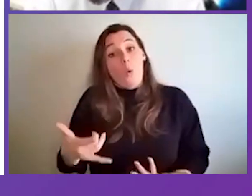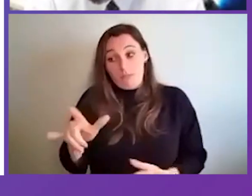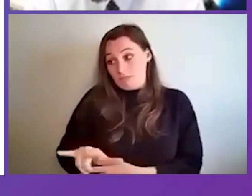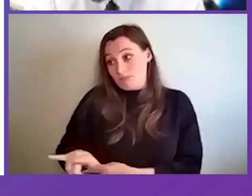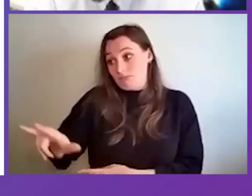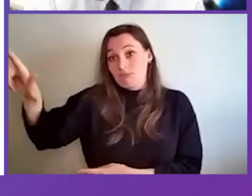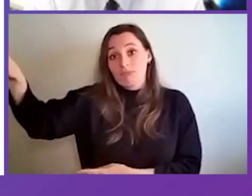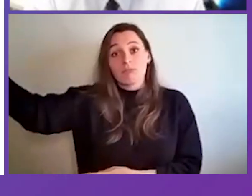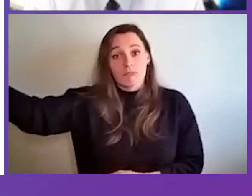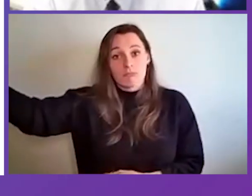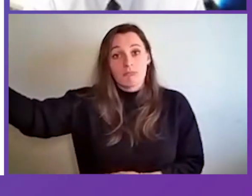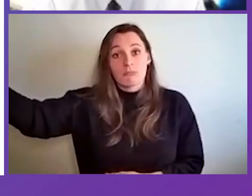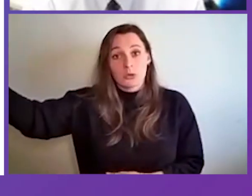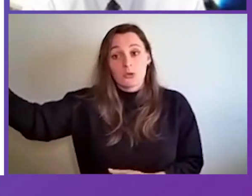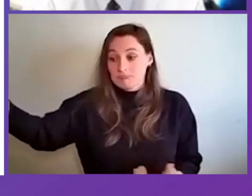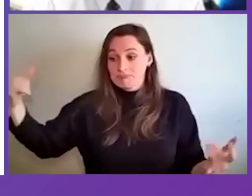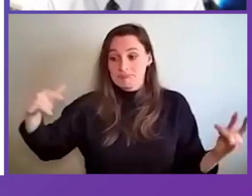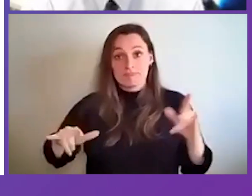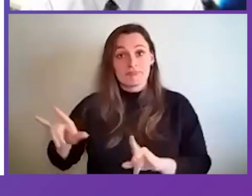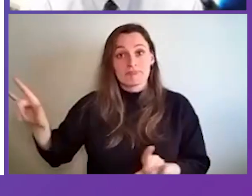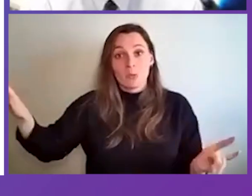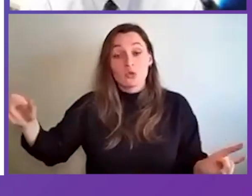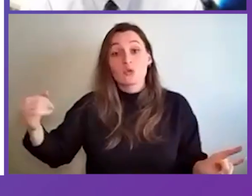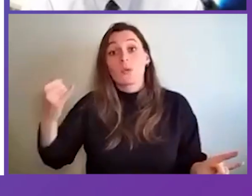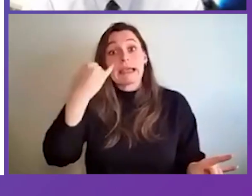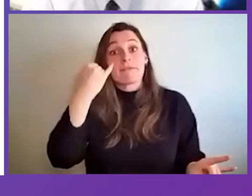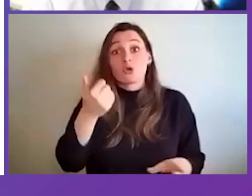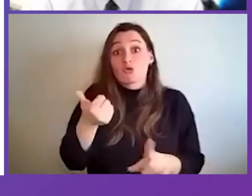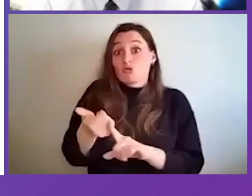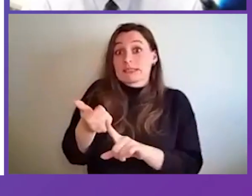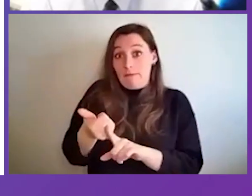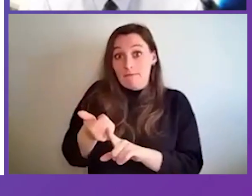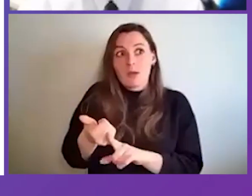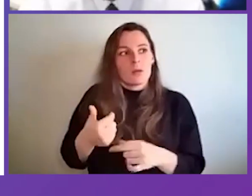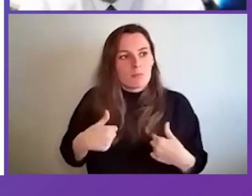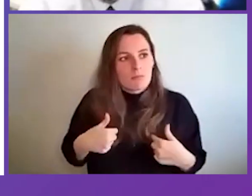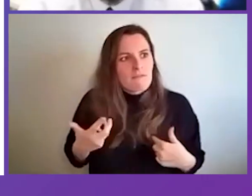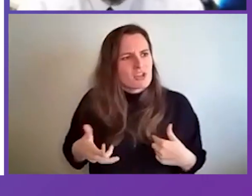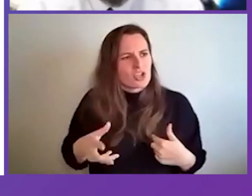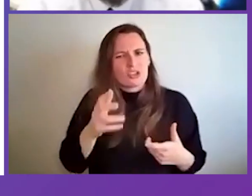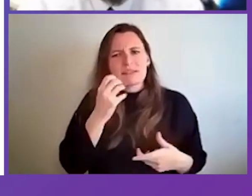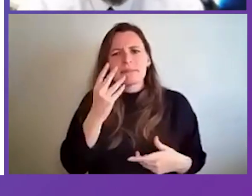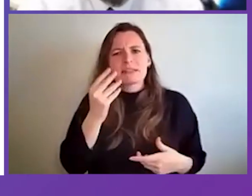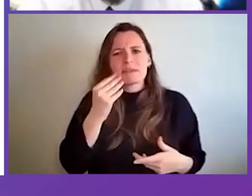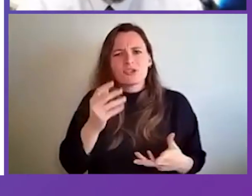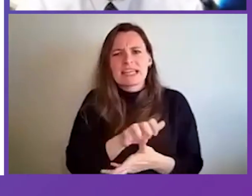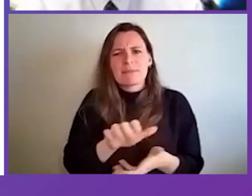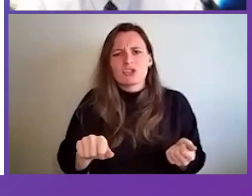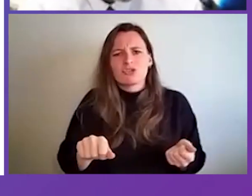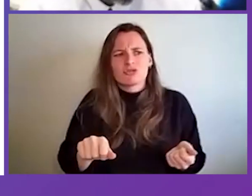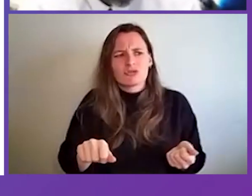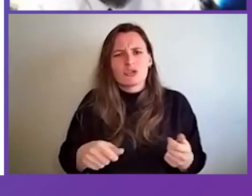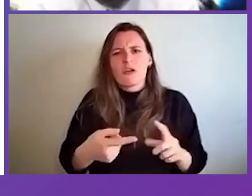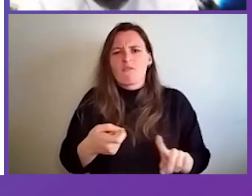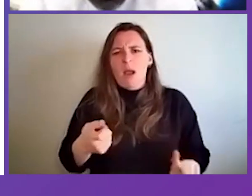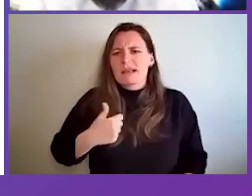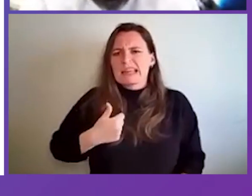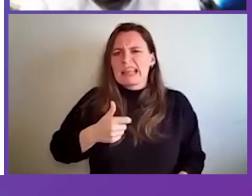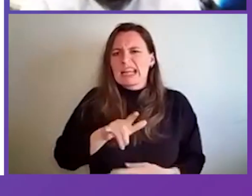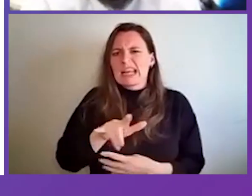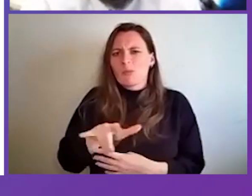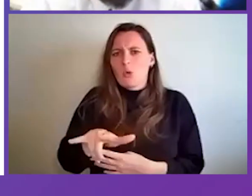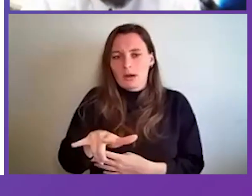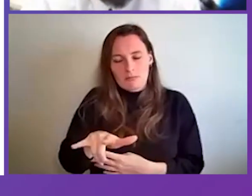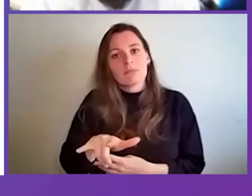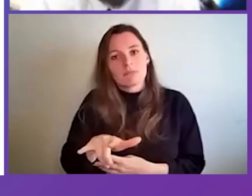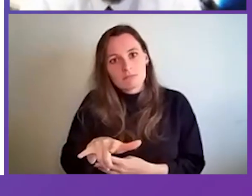Canadian airport where there was damage to your mobility device, we'd love to hear from you. You can go to this link, and maybe someone from our team can put that